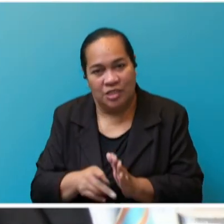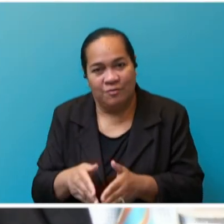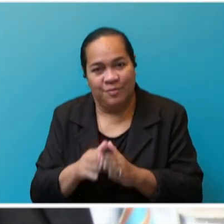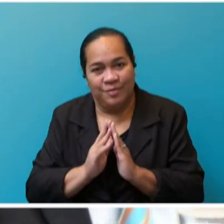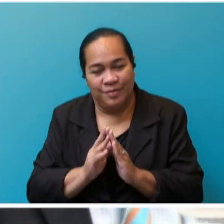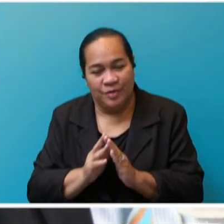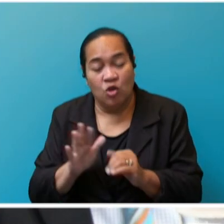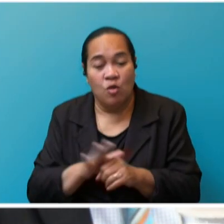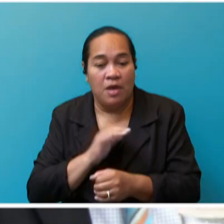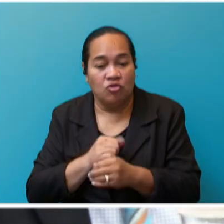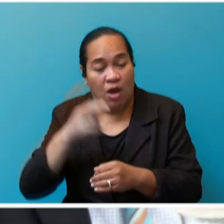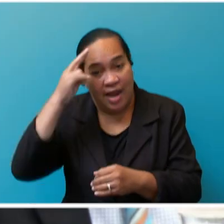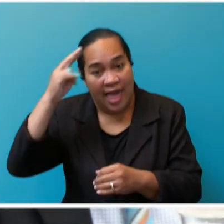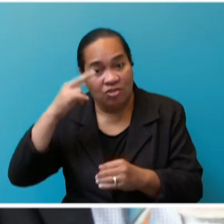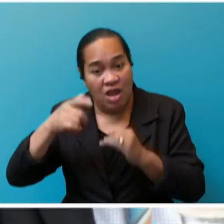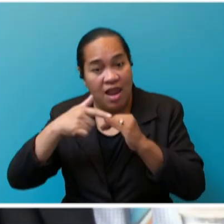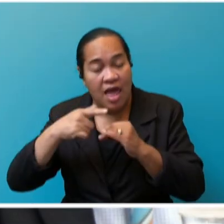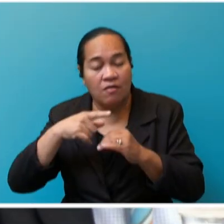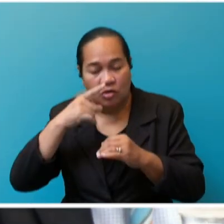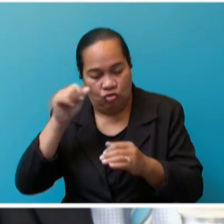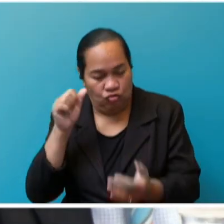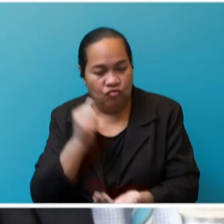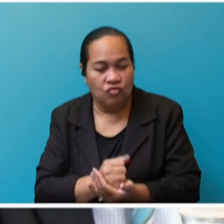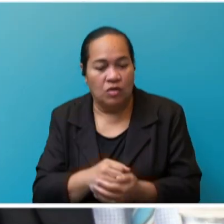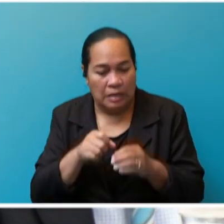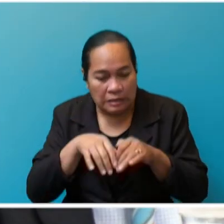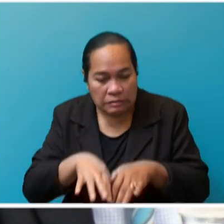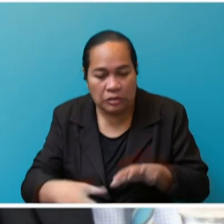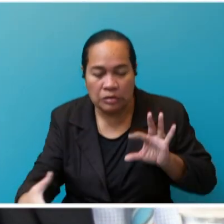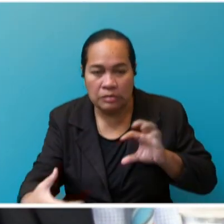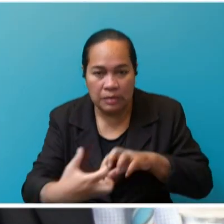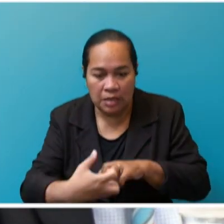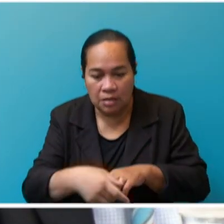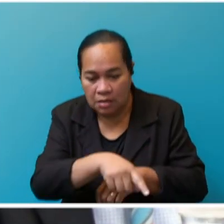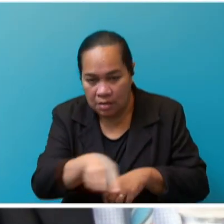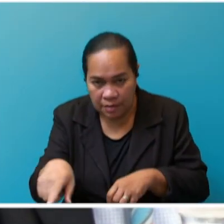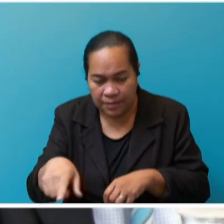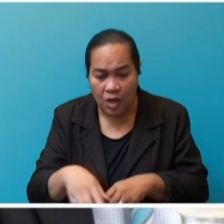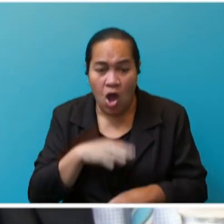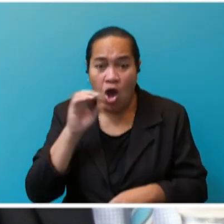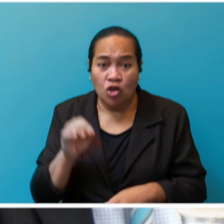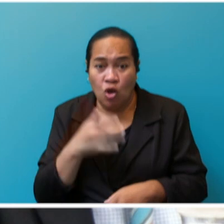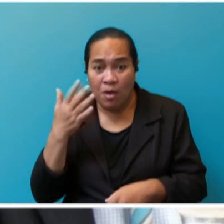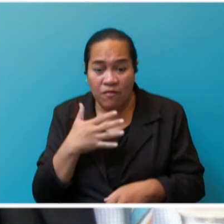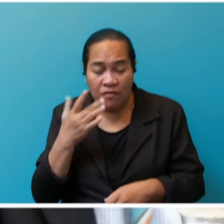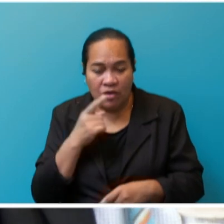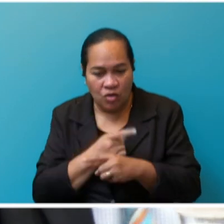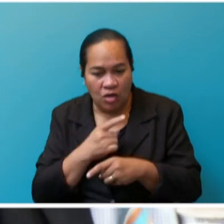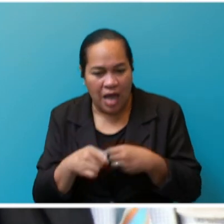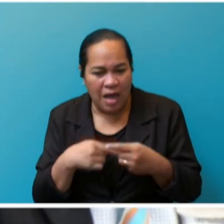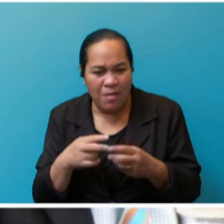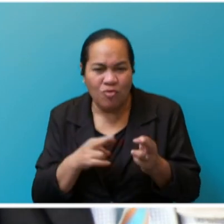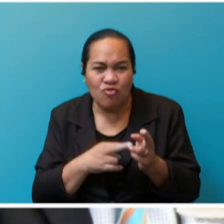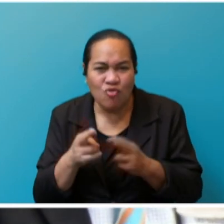at the national level are grounded in the realities of those on the ground. While October 15 draws attention to and honors our rural women,